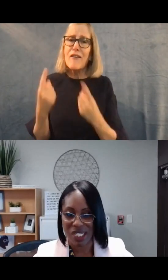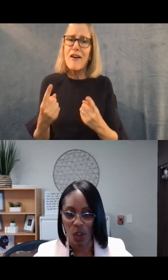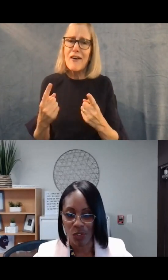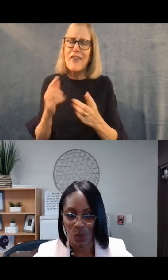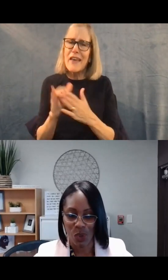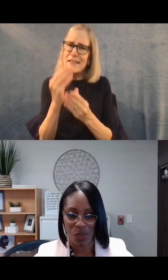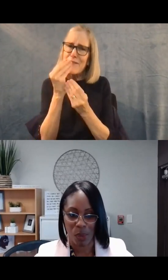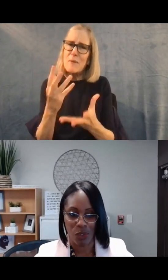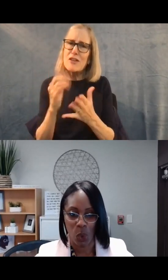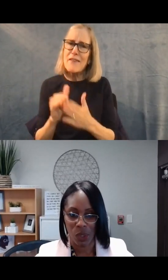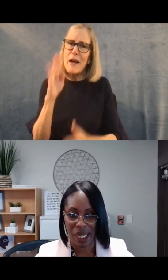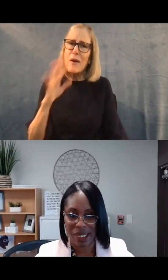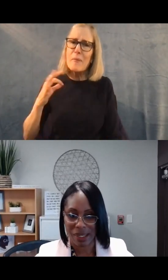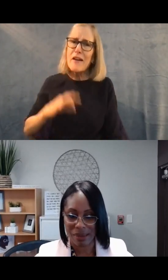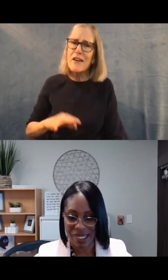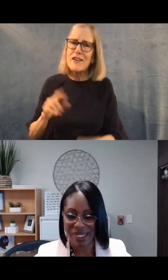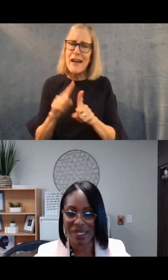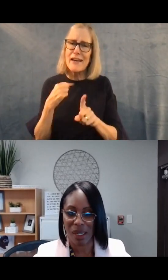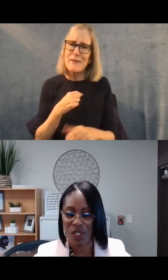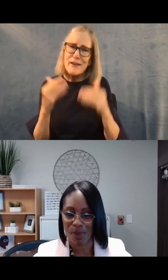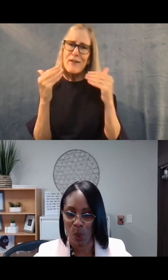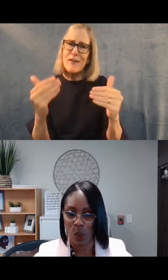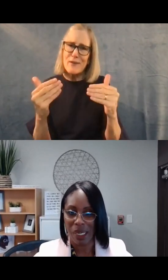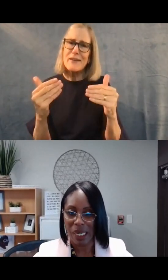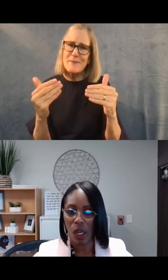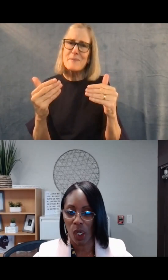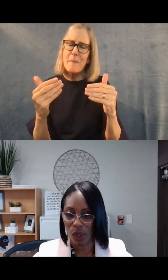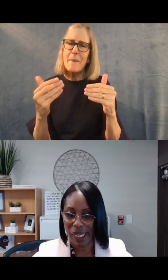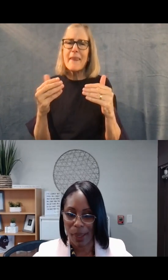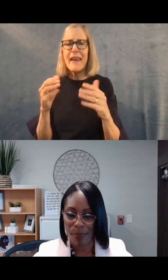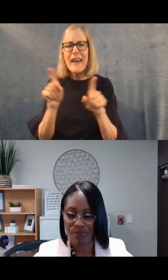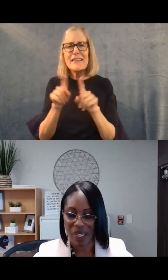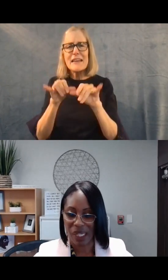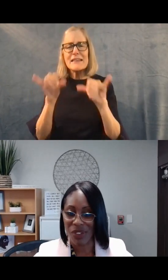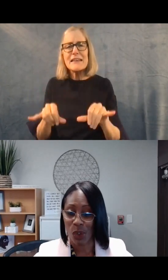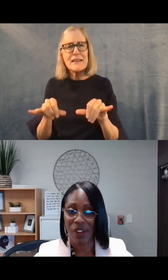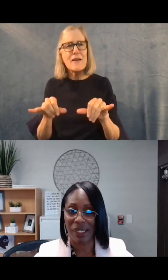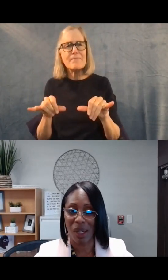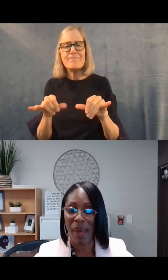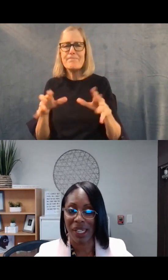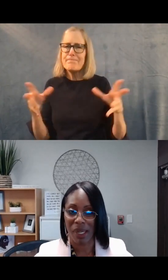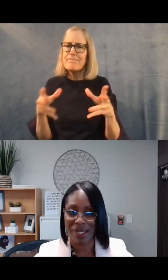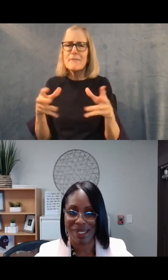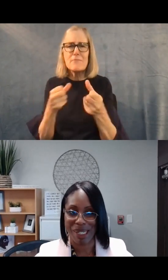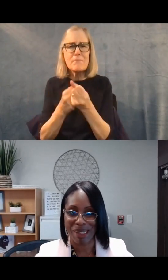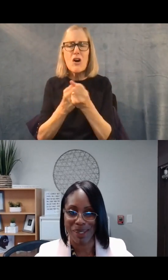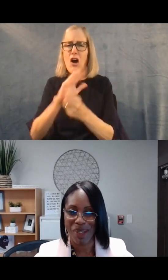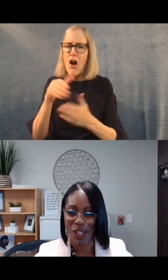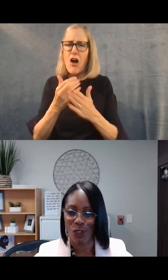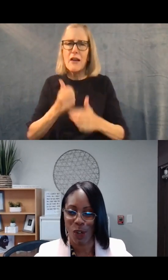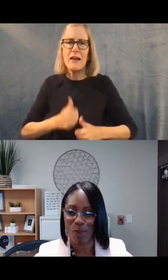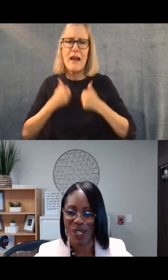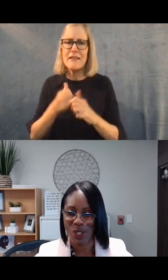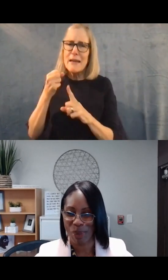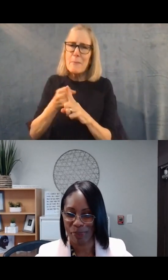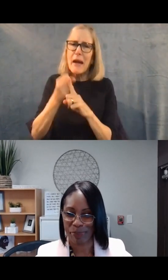information that's helpful as we move forward as a system to support all lives that are affected and impacted by this disease. Thank